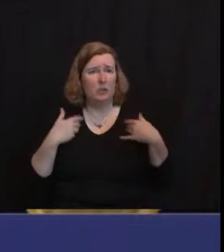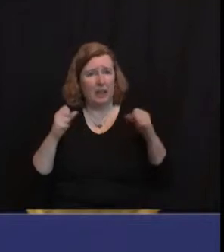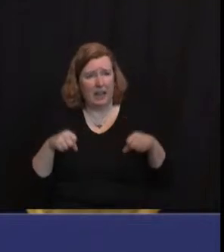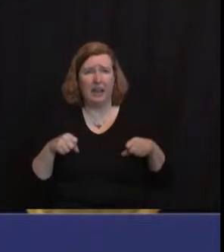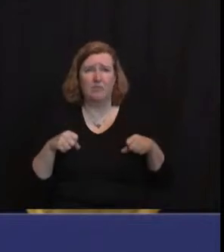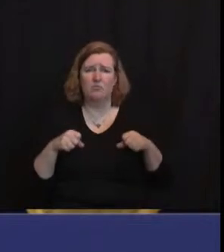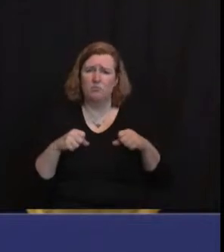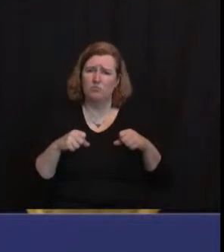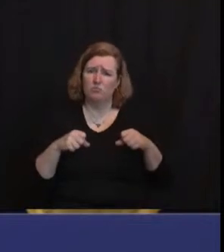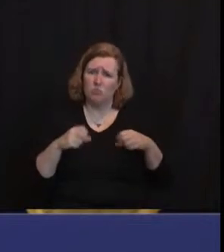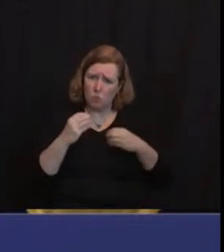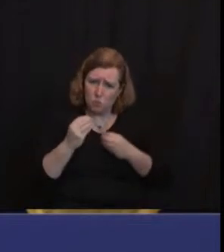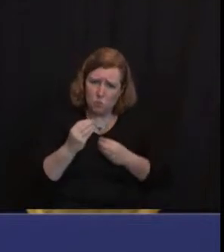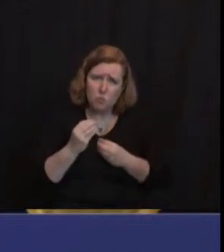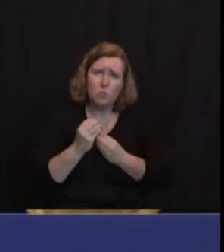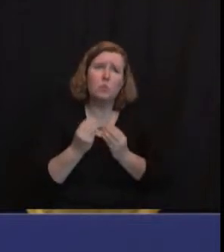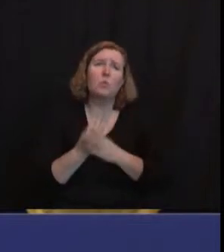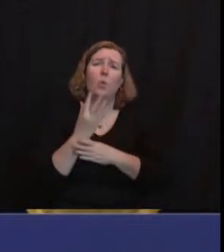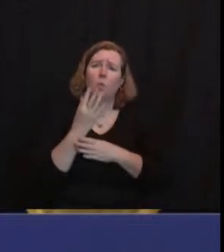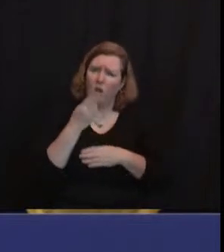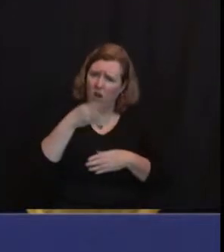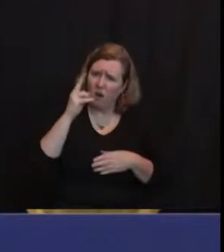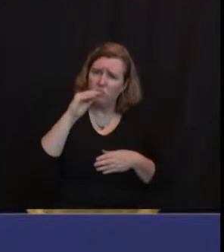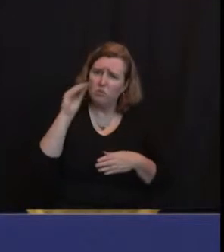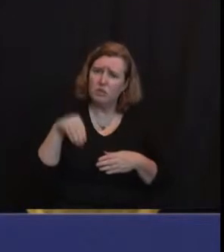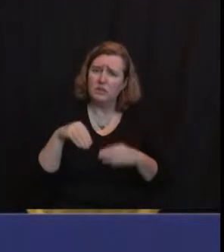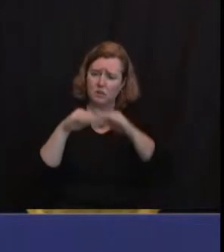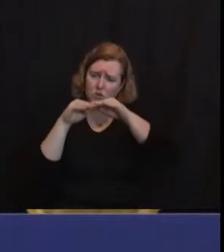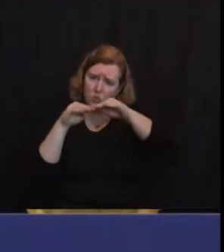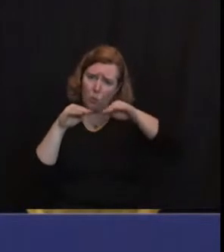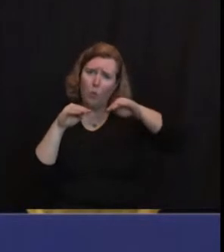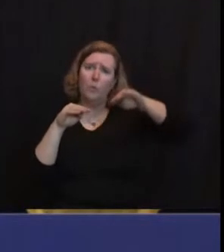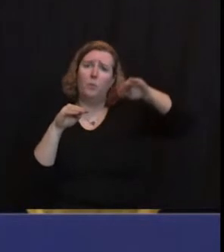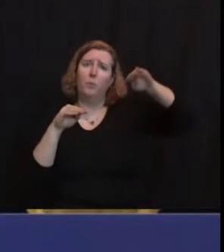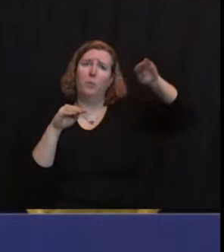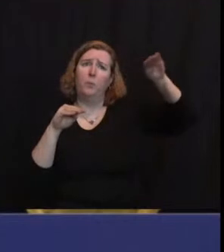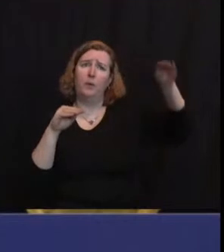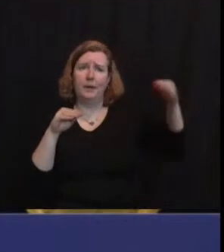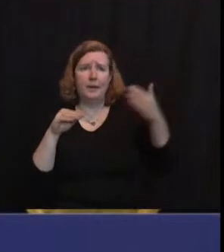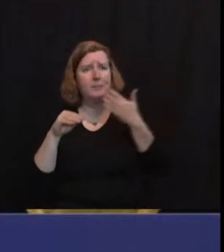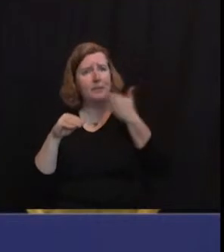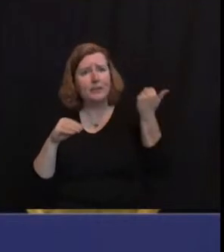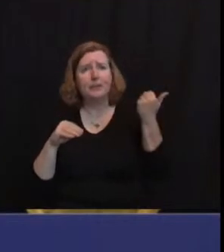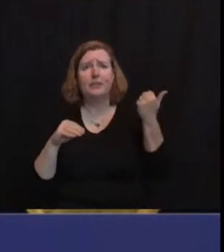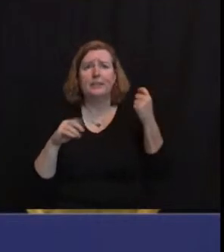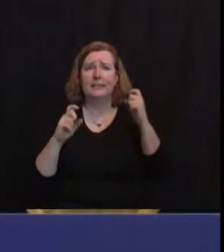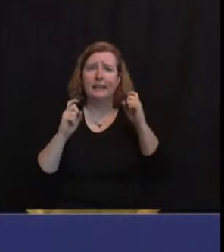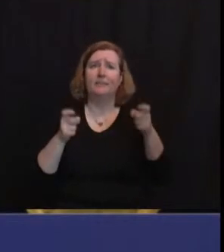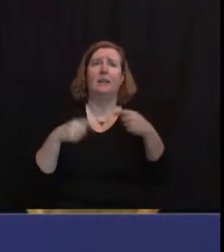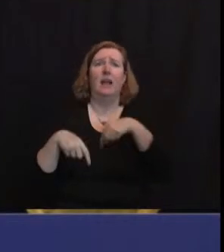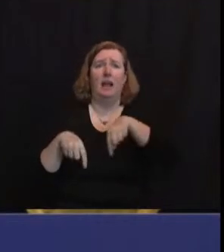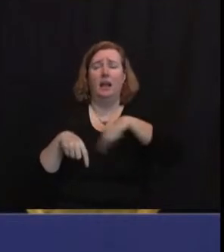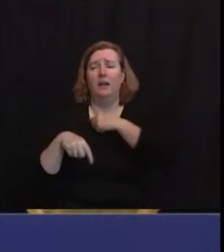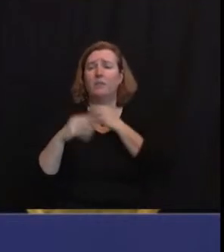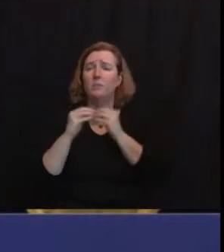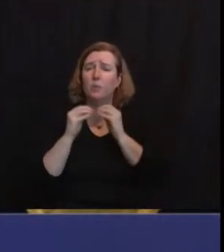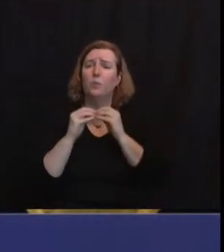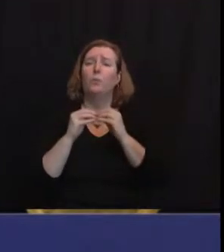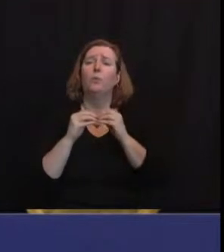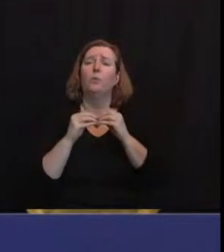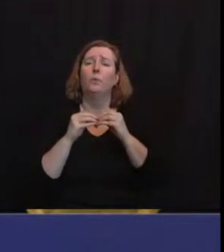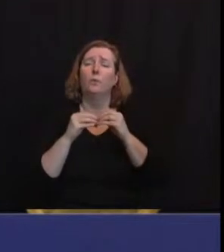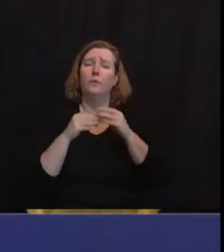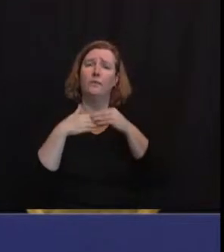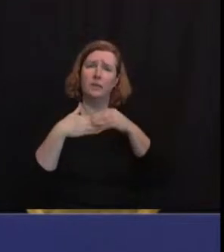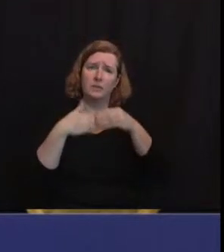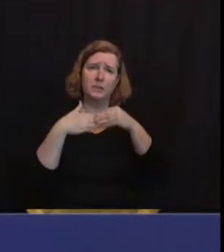at a significant clip in the years ahead, and that's the best thing we can do to give us flexibility on continuing